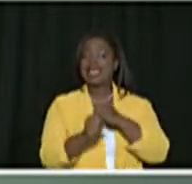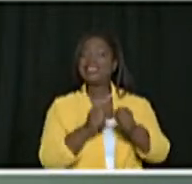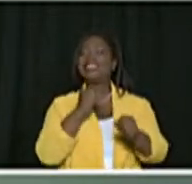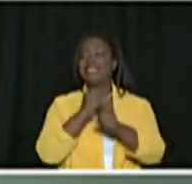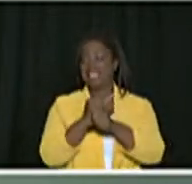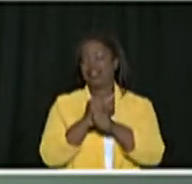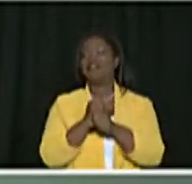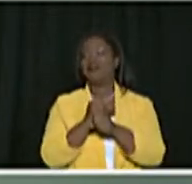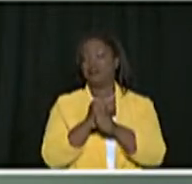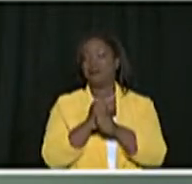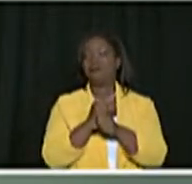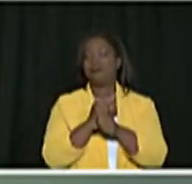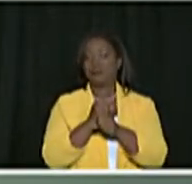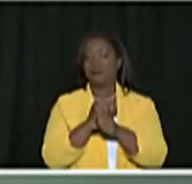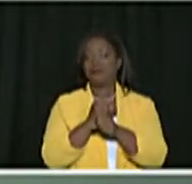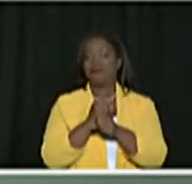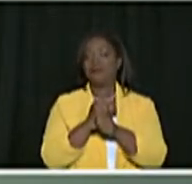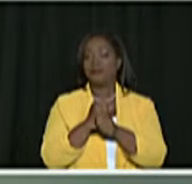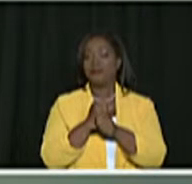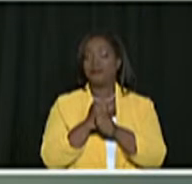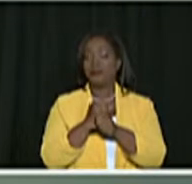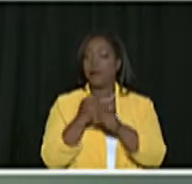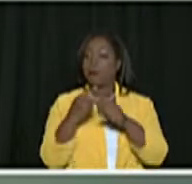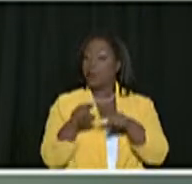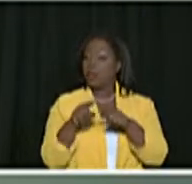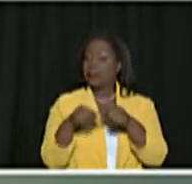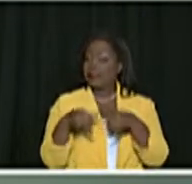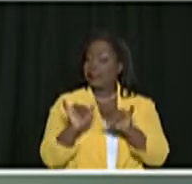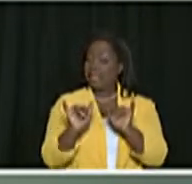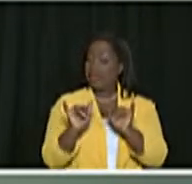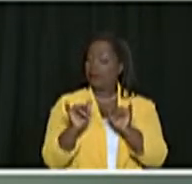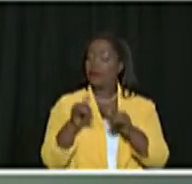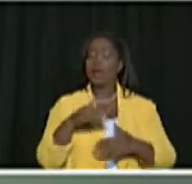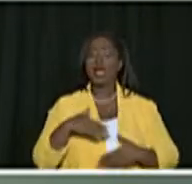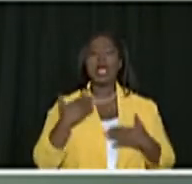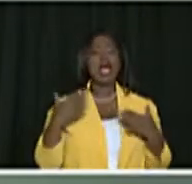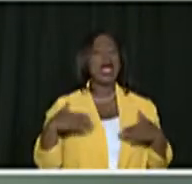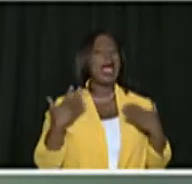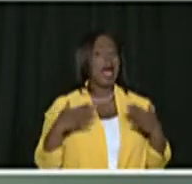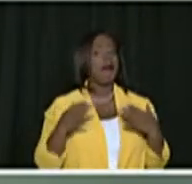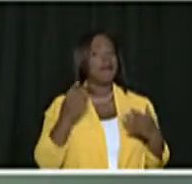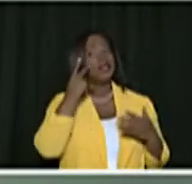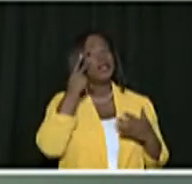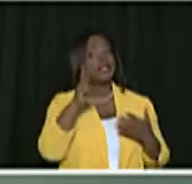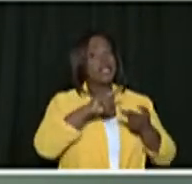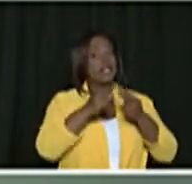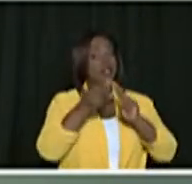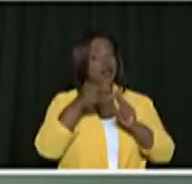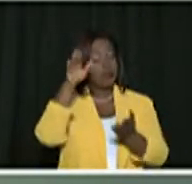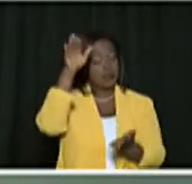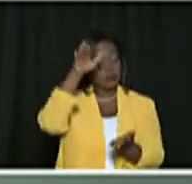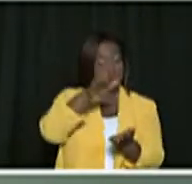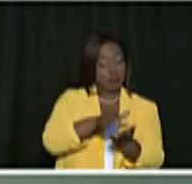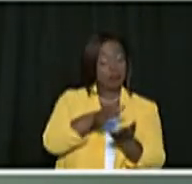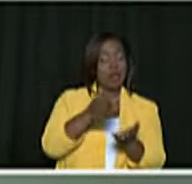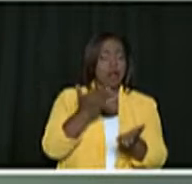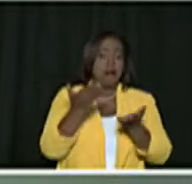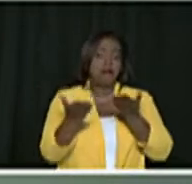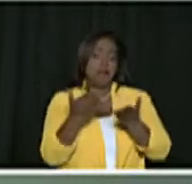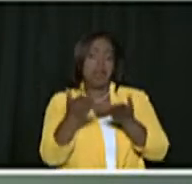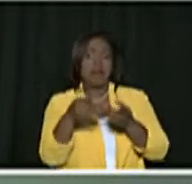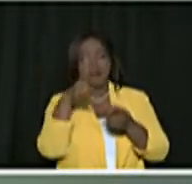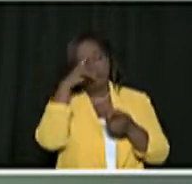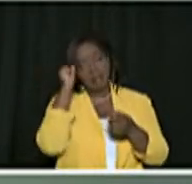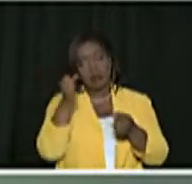of reports made. But still, we are glad that we have had a reduction. And maybe it's because of the